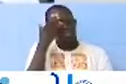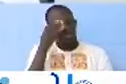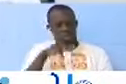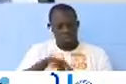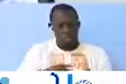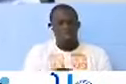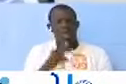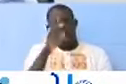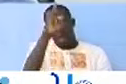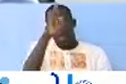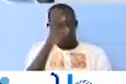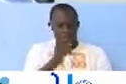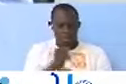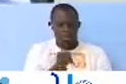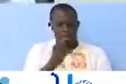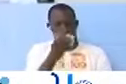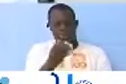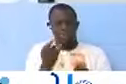making of God.